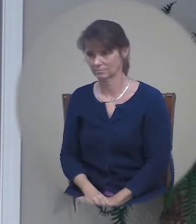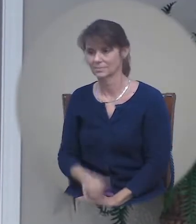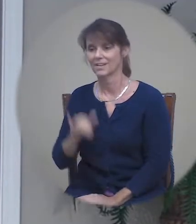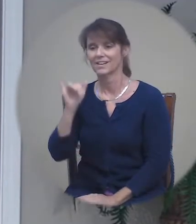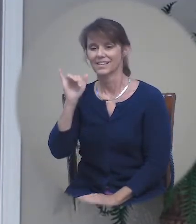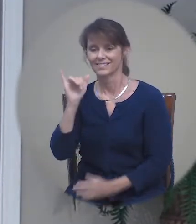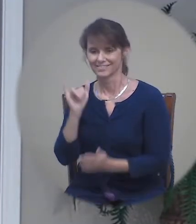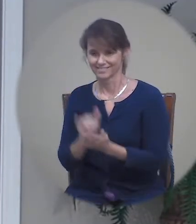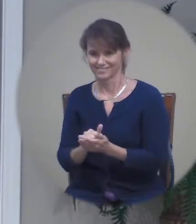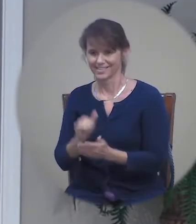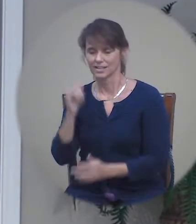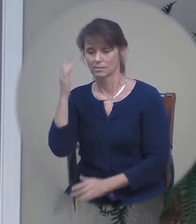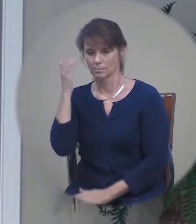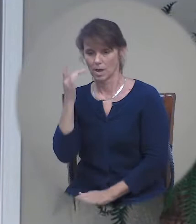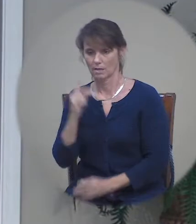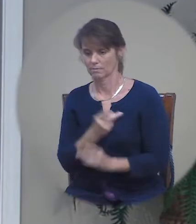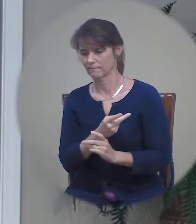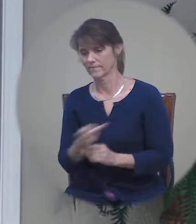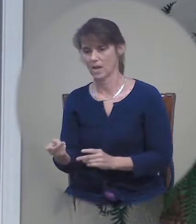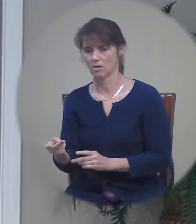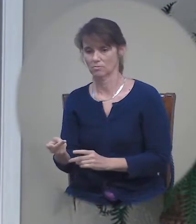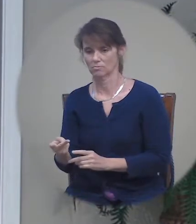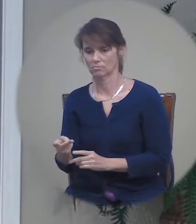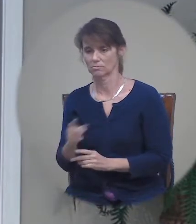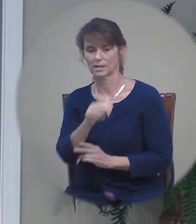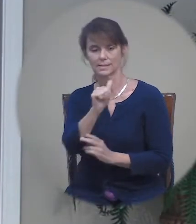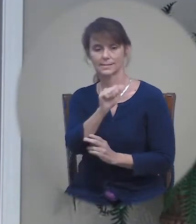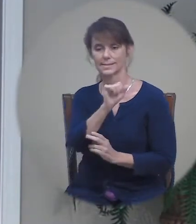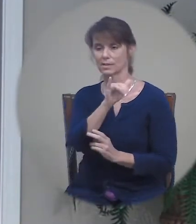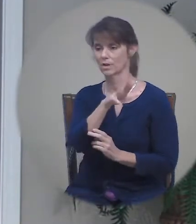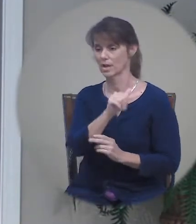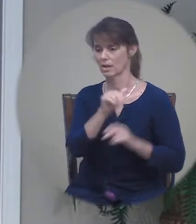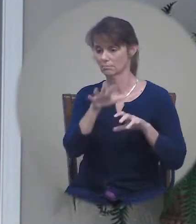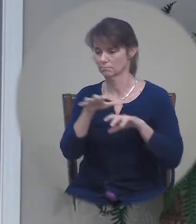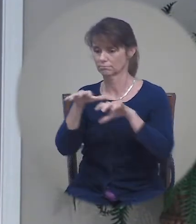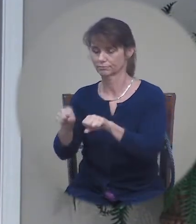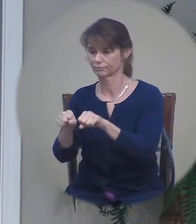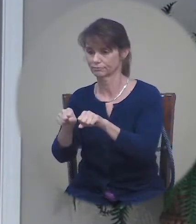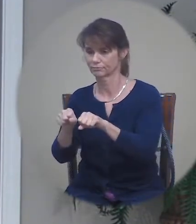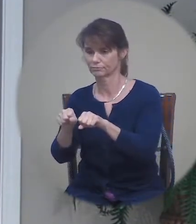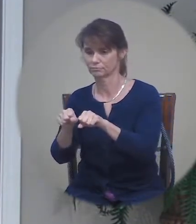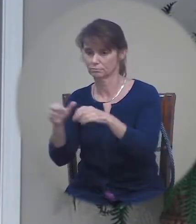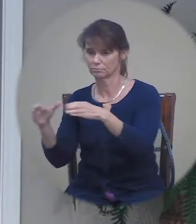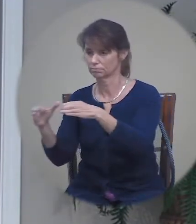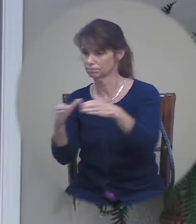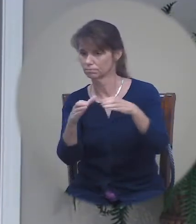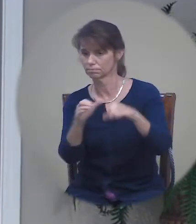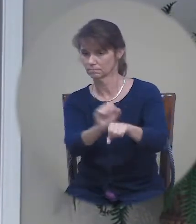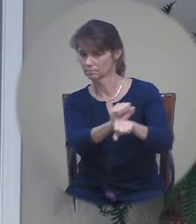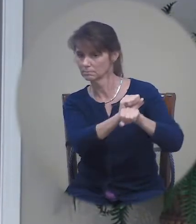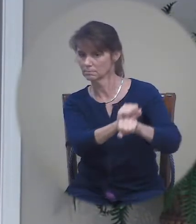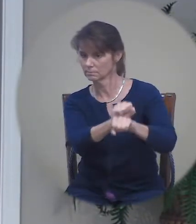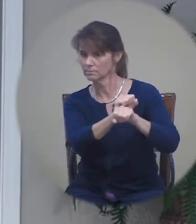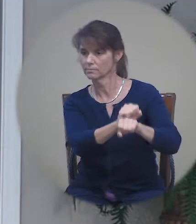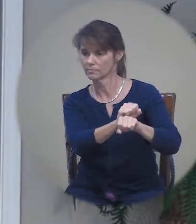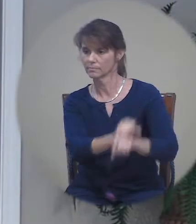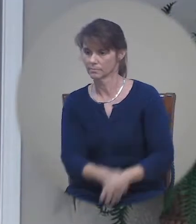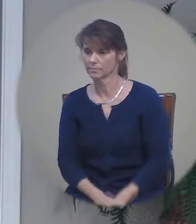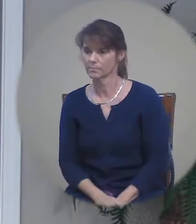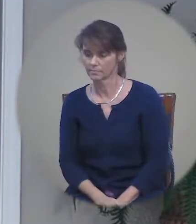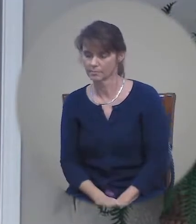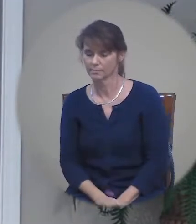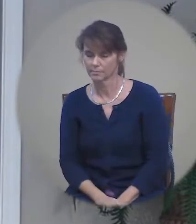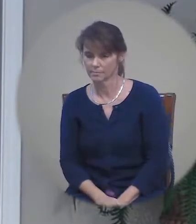think about that in contrast with King Hezekiah's reign, is there any wonder that God is preserving Judah? Because you had people